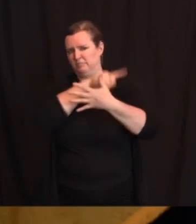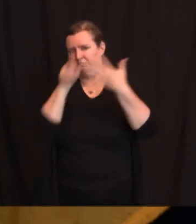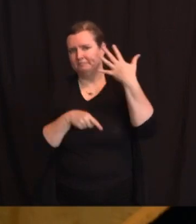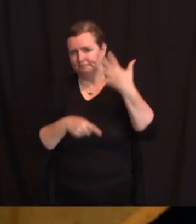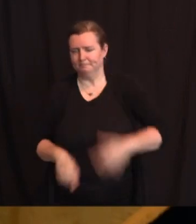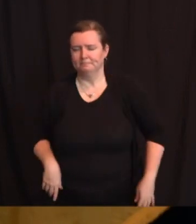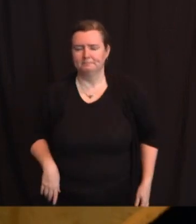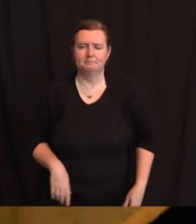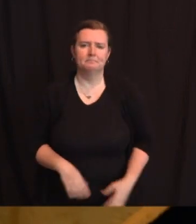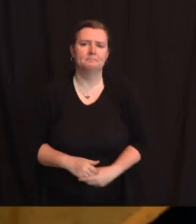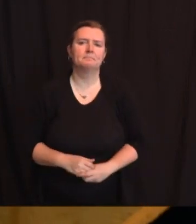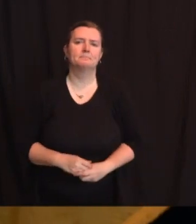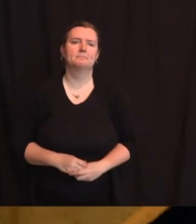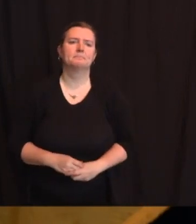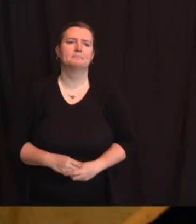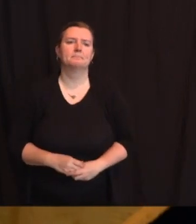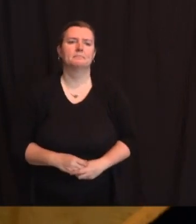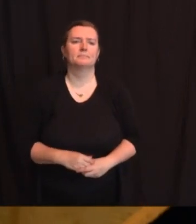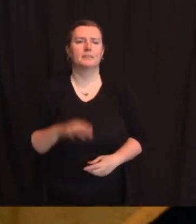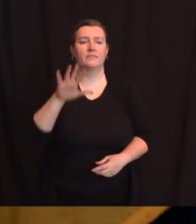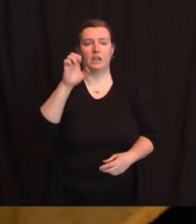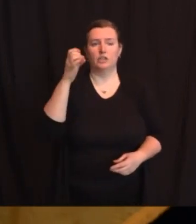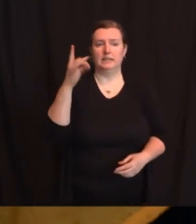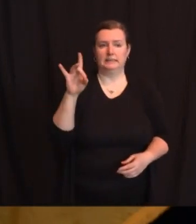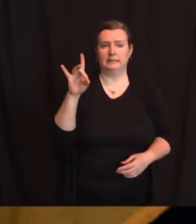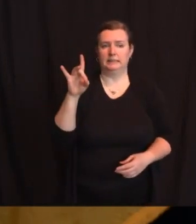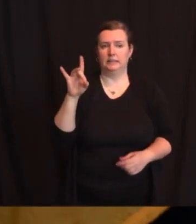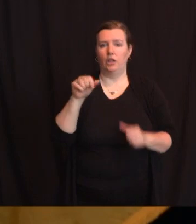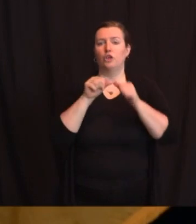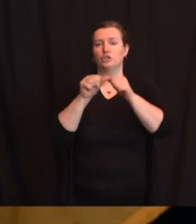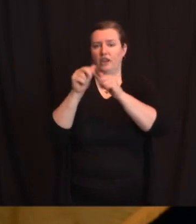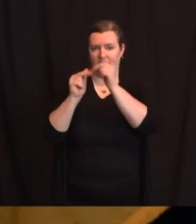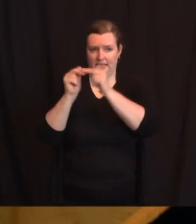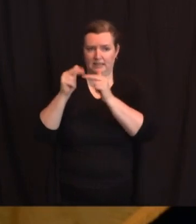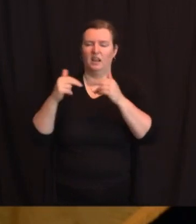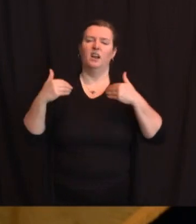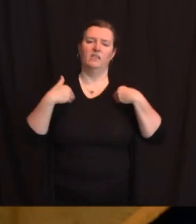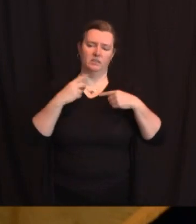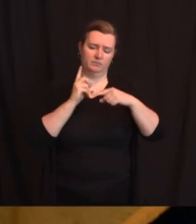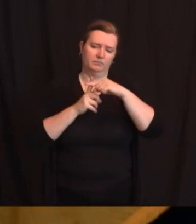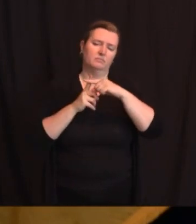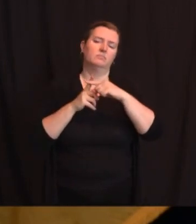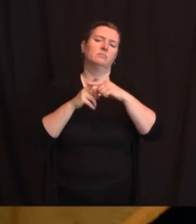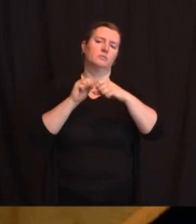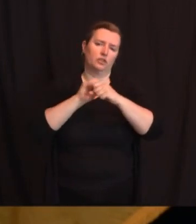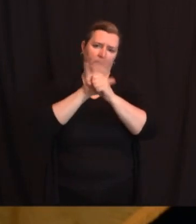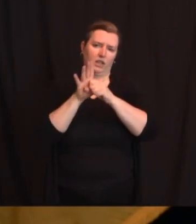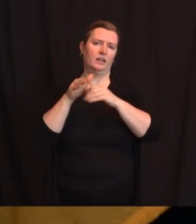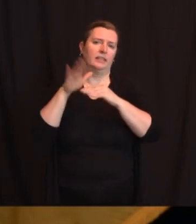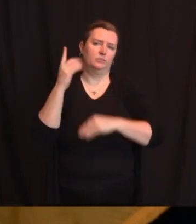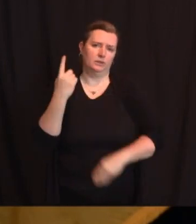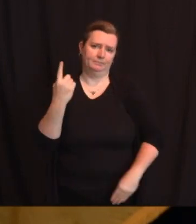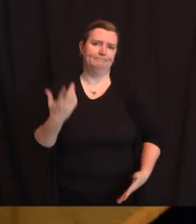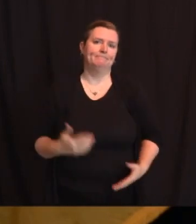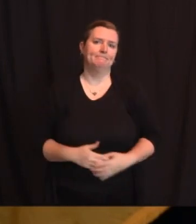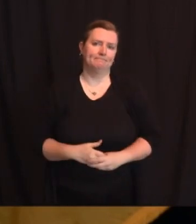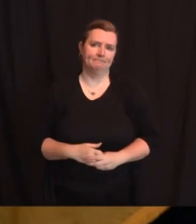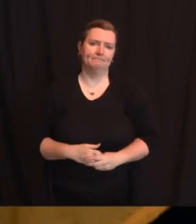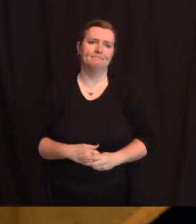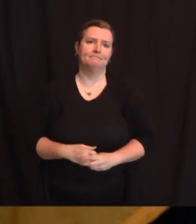state reporting COVID-19 cases. At the state veteran homes, among a census